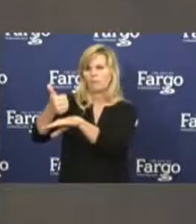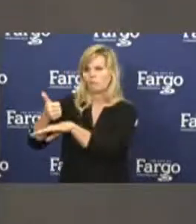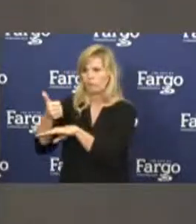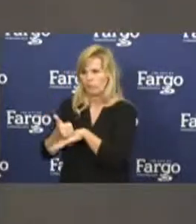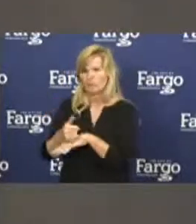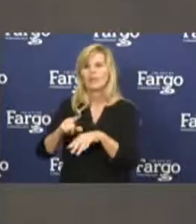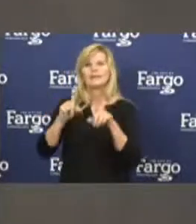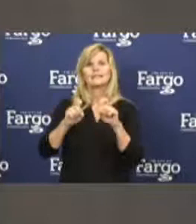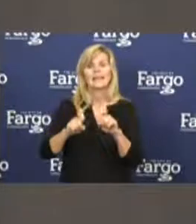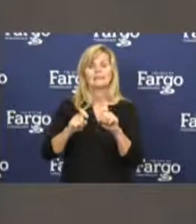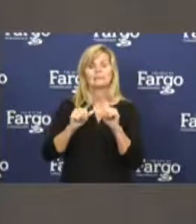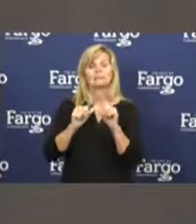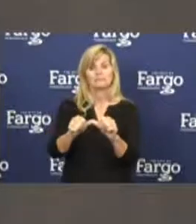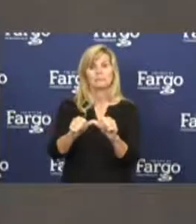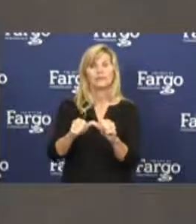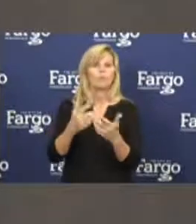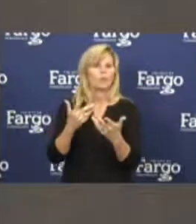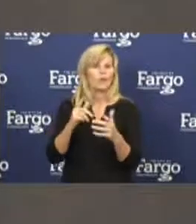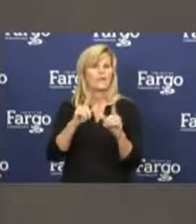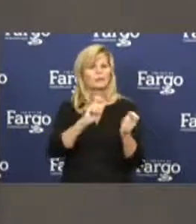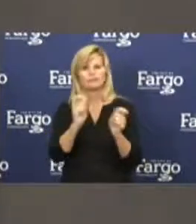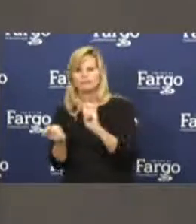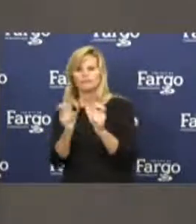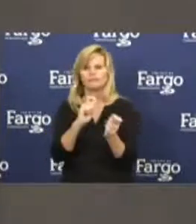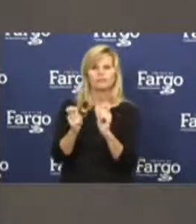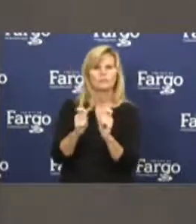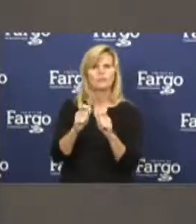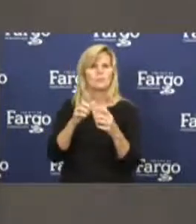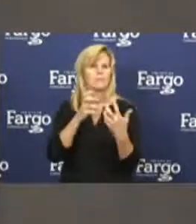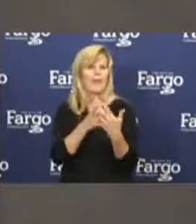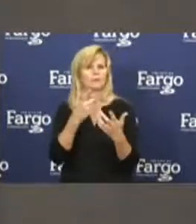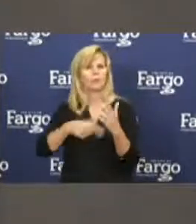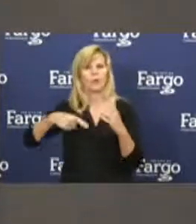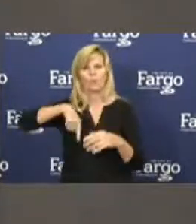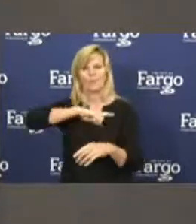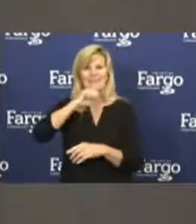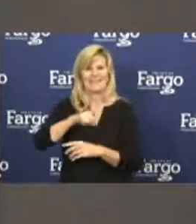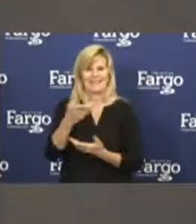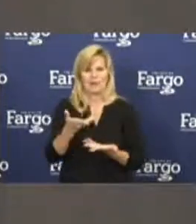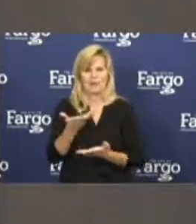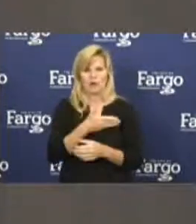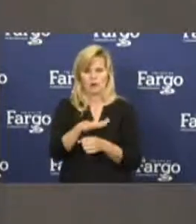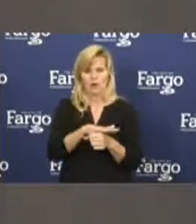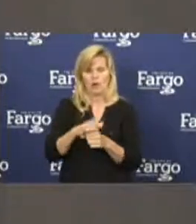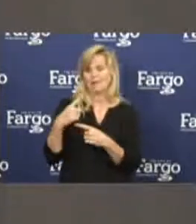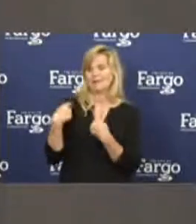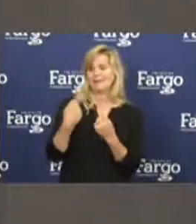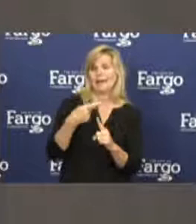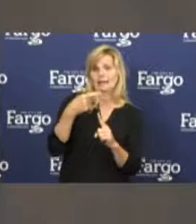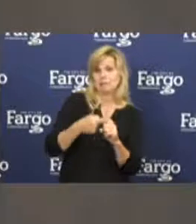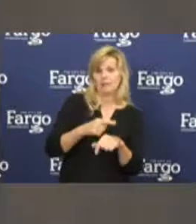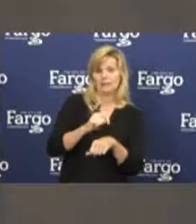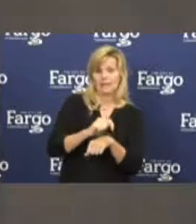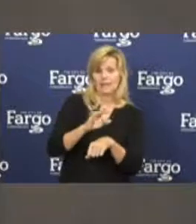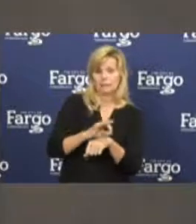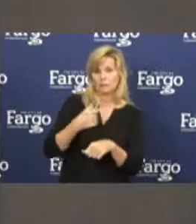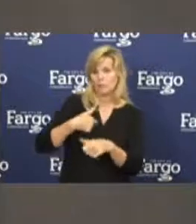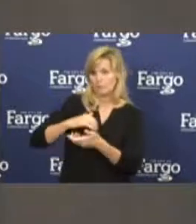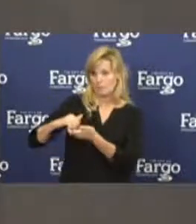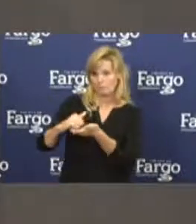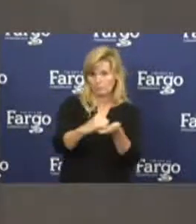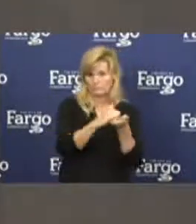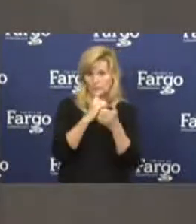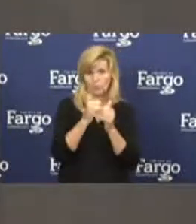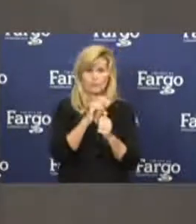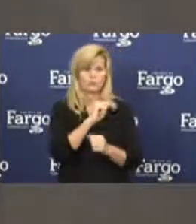continually adjusted to meet the emerging needs of our metro area. Over the past month, the task force has been collaborating with the North Dakota